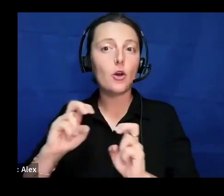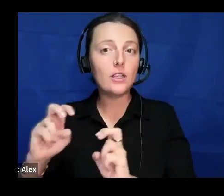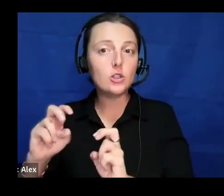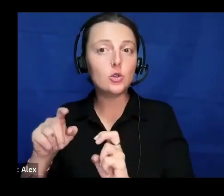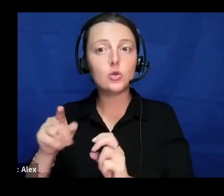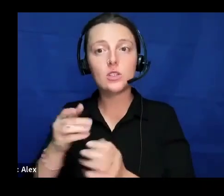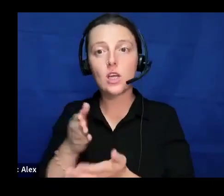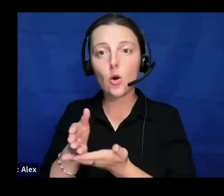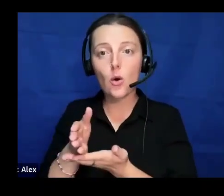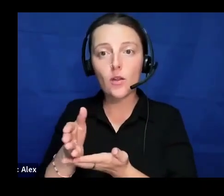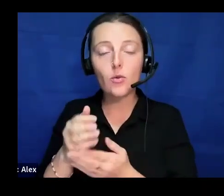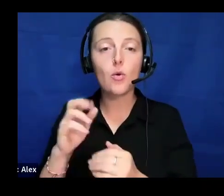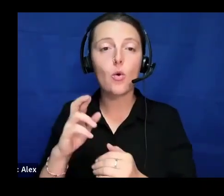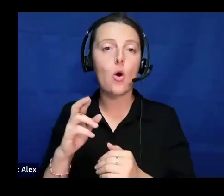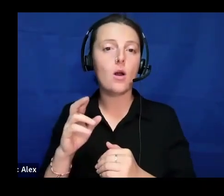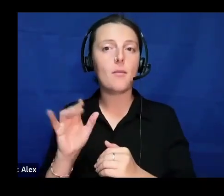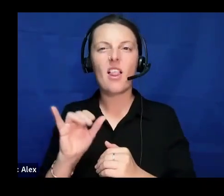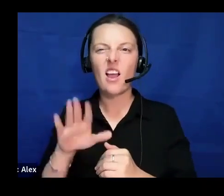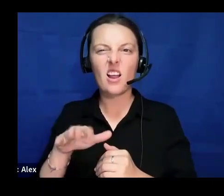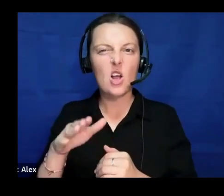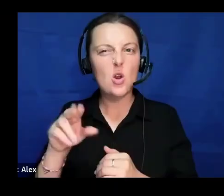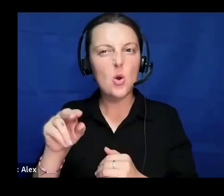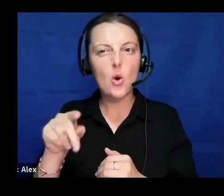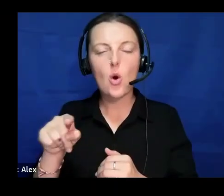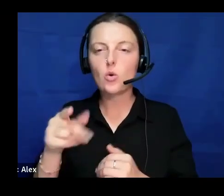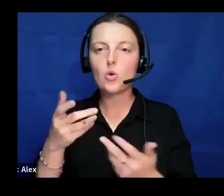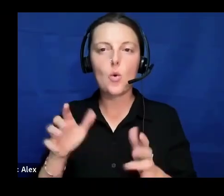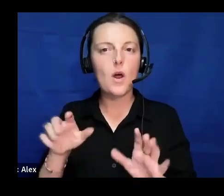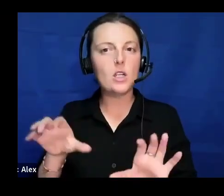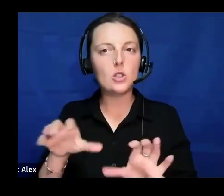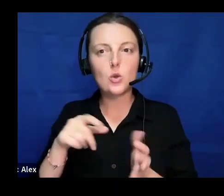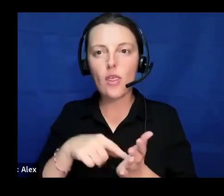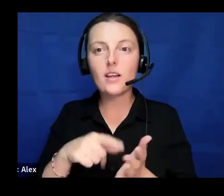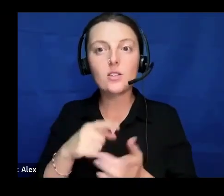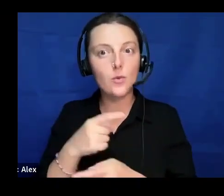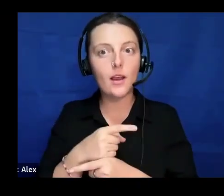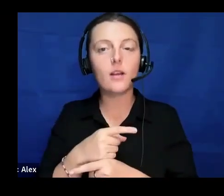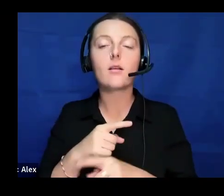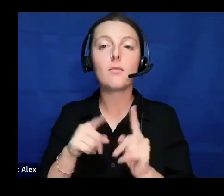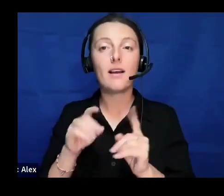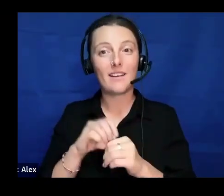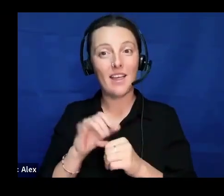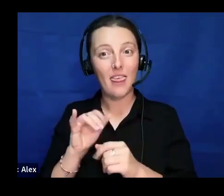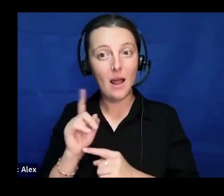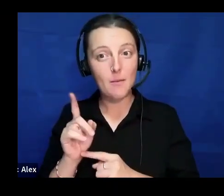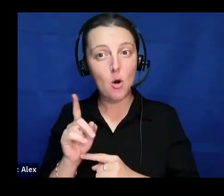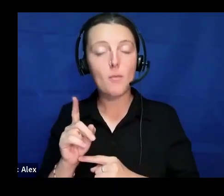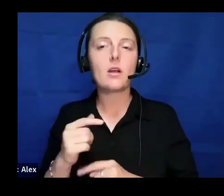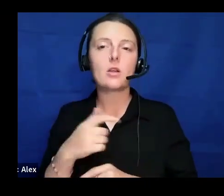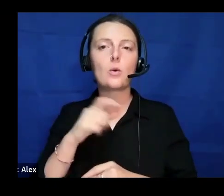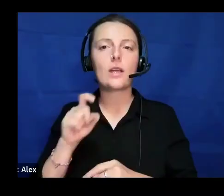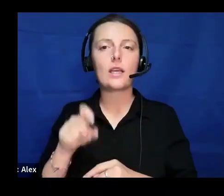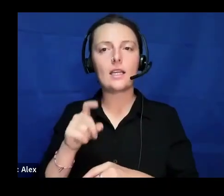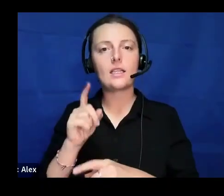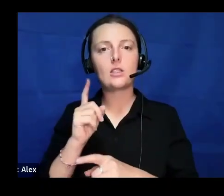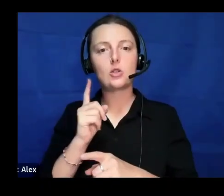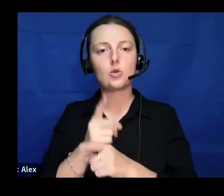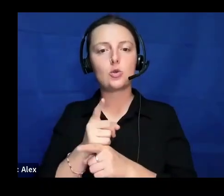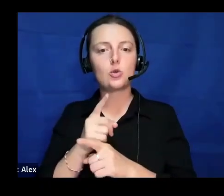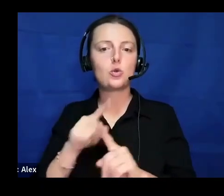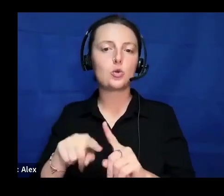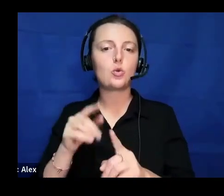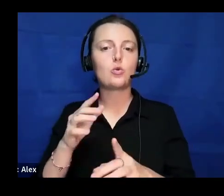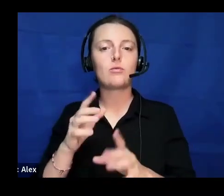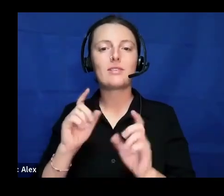or to be like, no, no, no, you don't want to do this, right? But in that moment, we need to give people time. We need to give